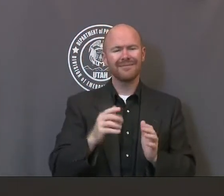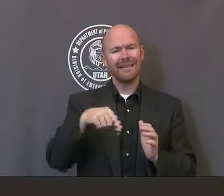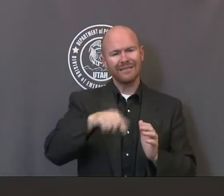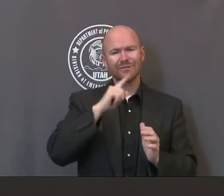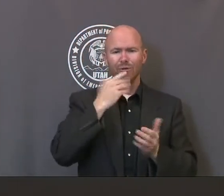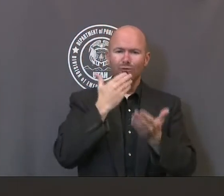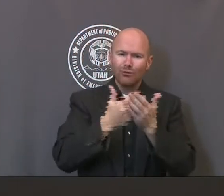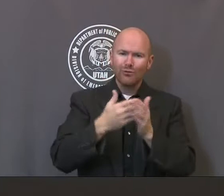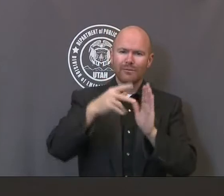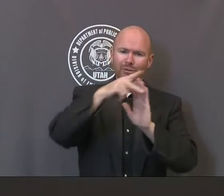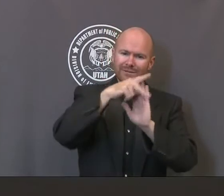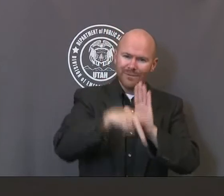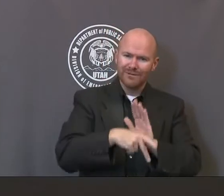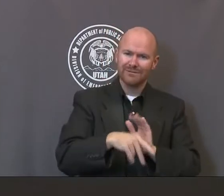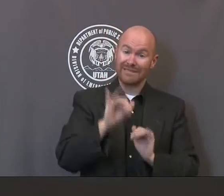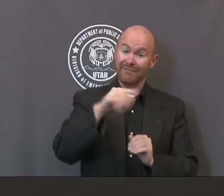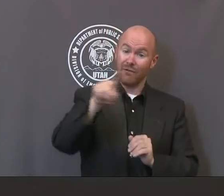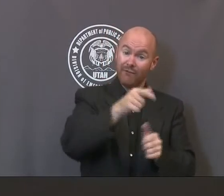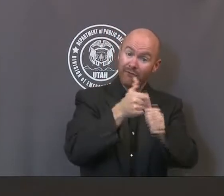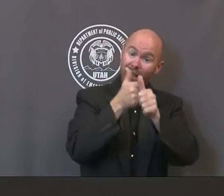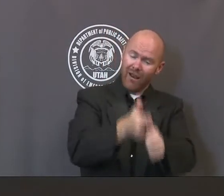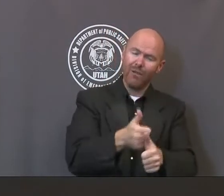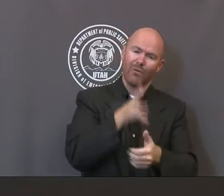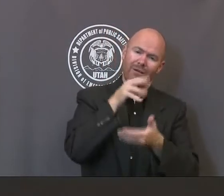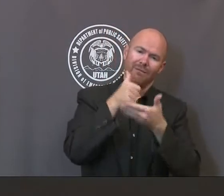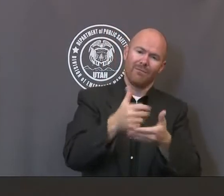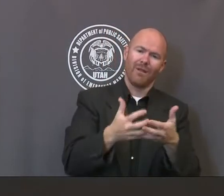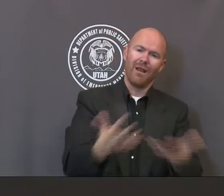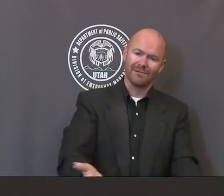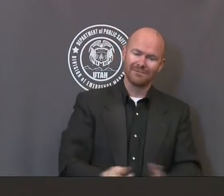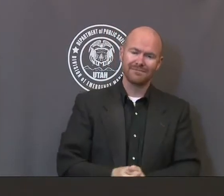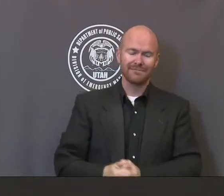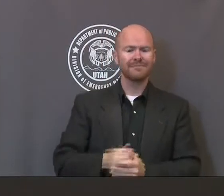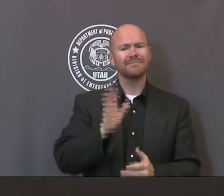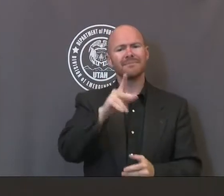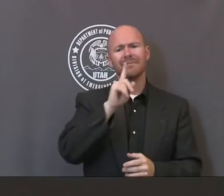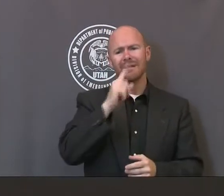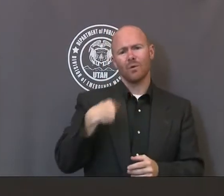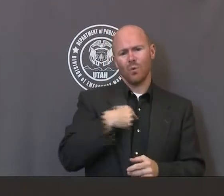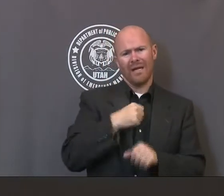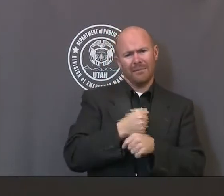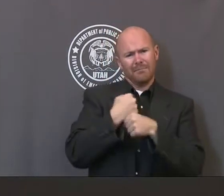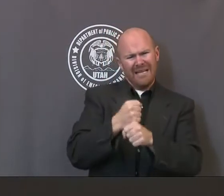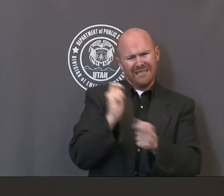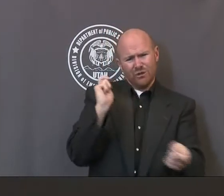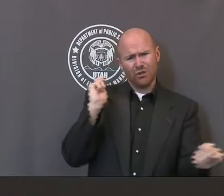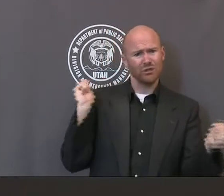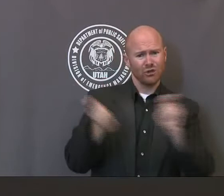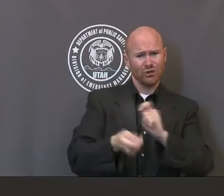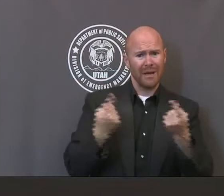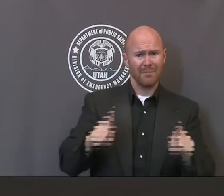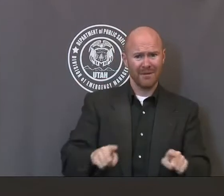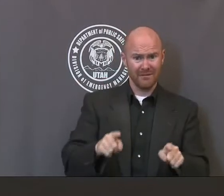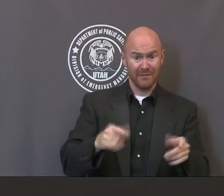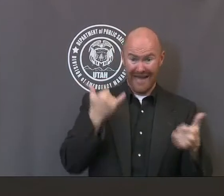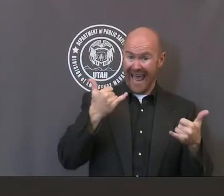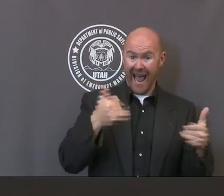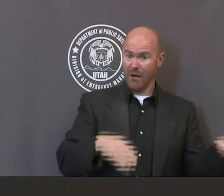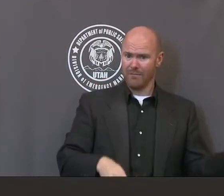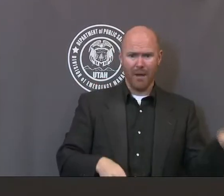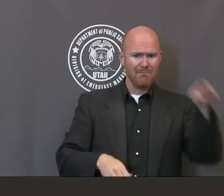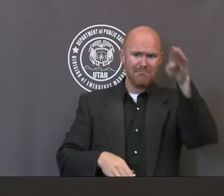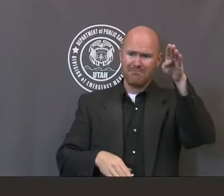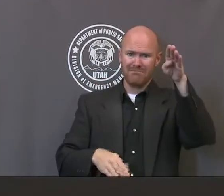difference. An example of what I'm talking about in making literal change, and until change happens, we already know where we're